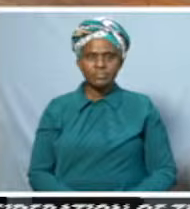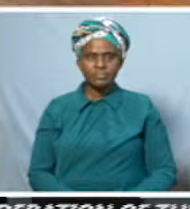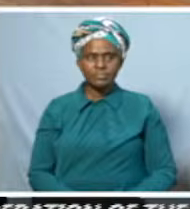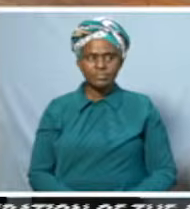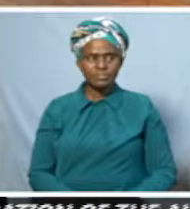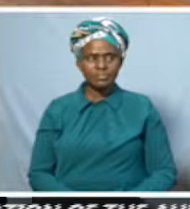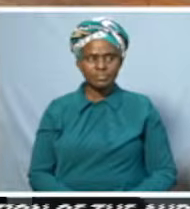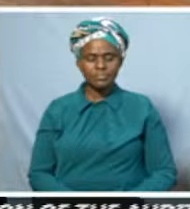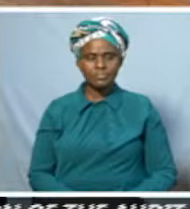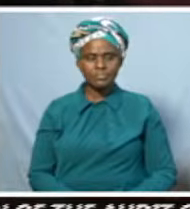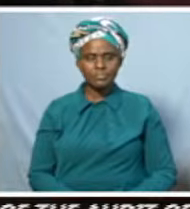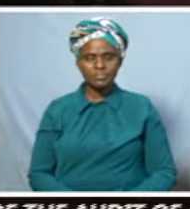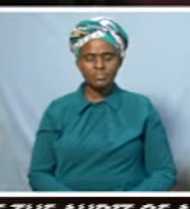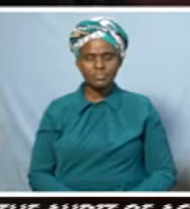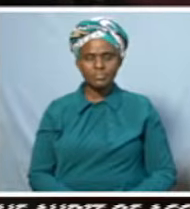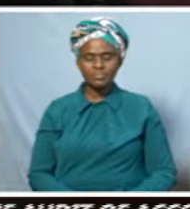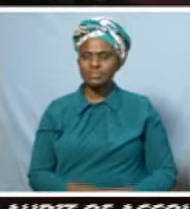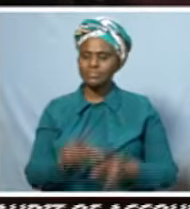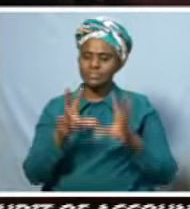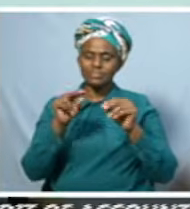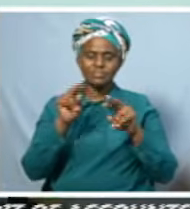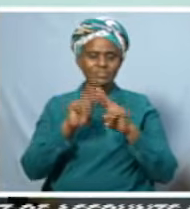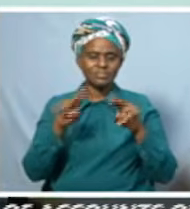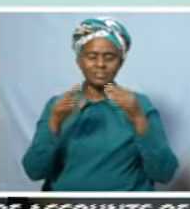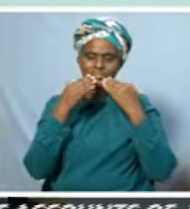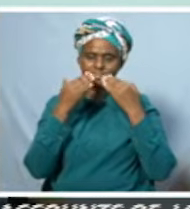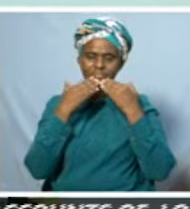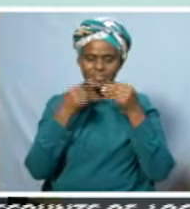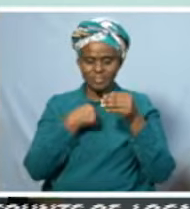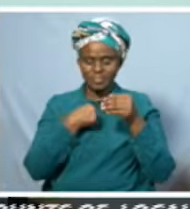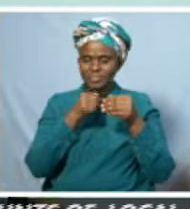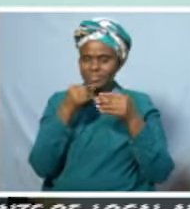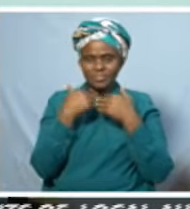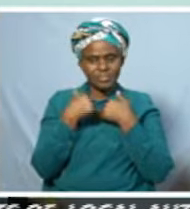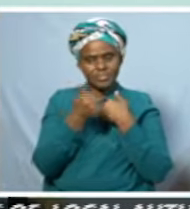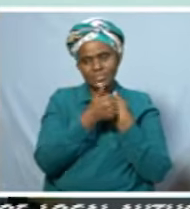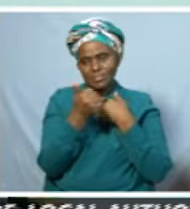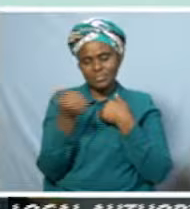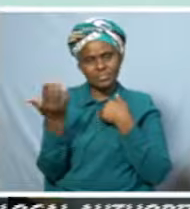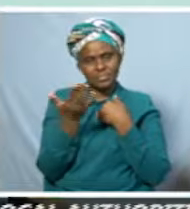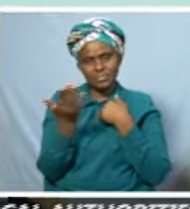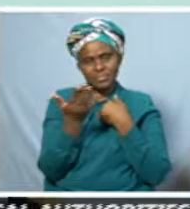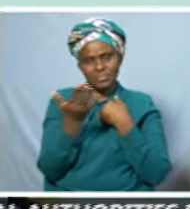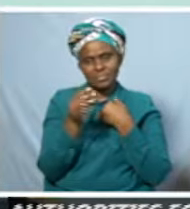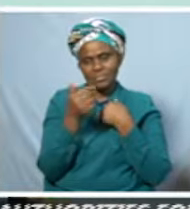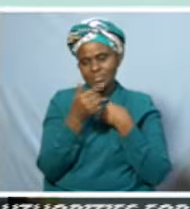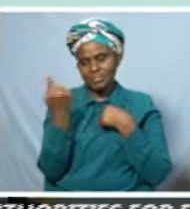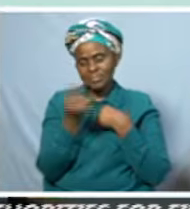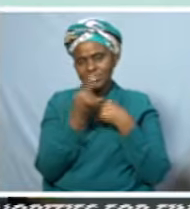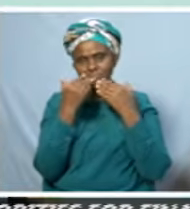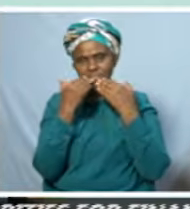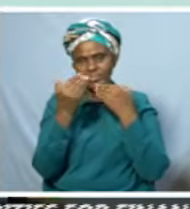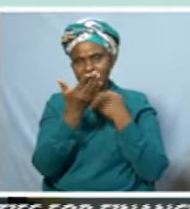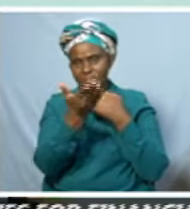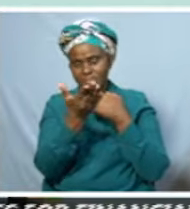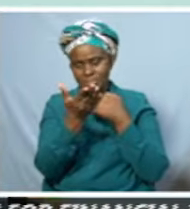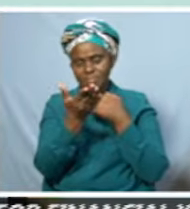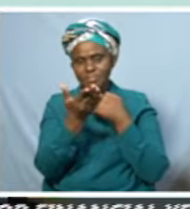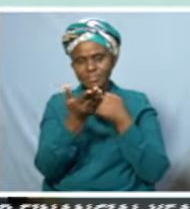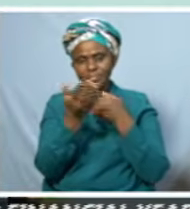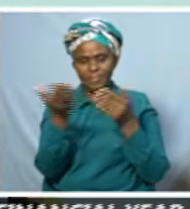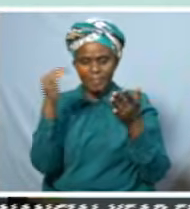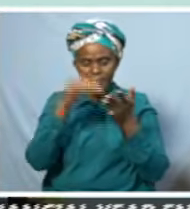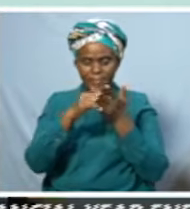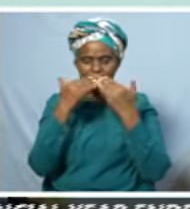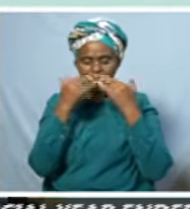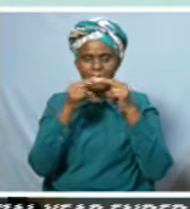yes. No, thank you, Chair. I do not have any, other than just to thank you once